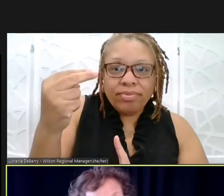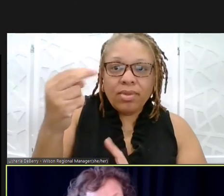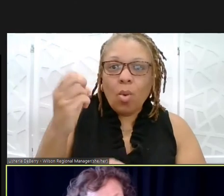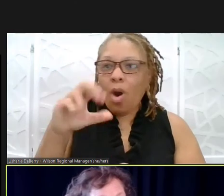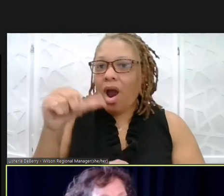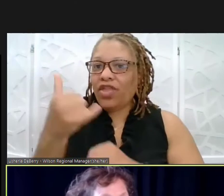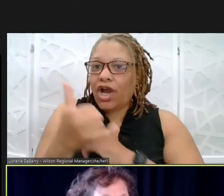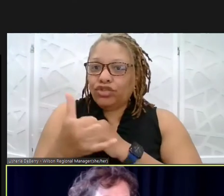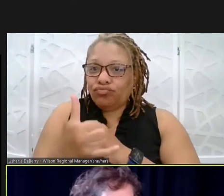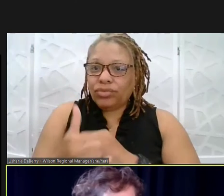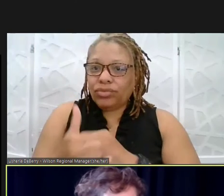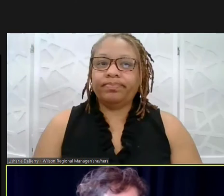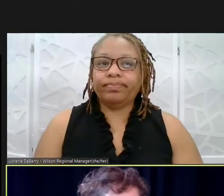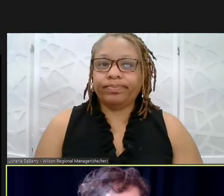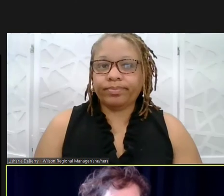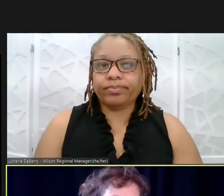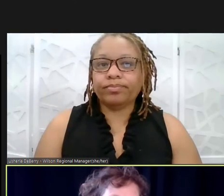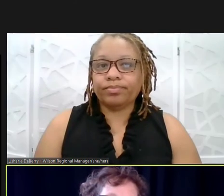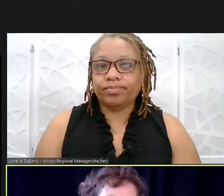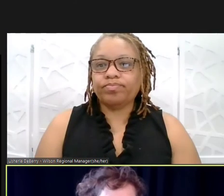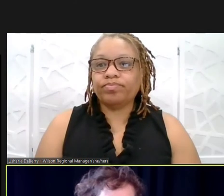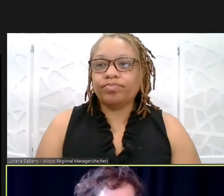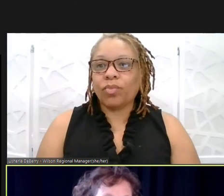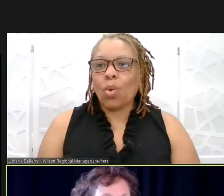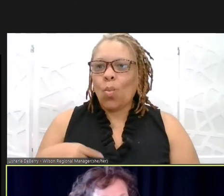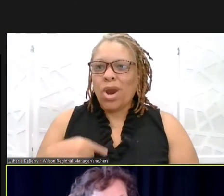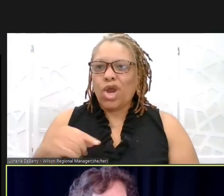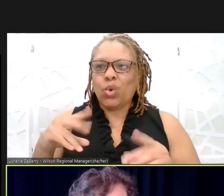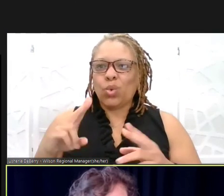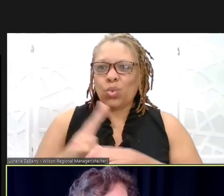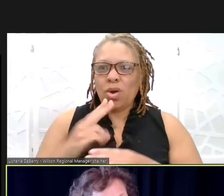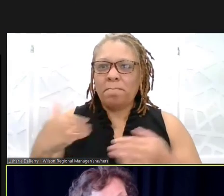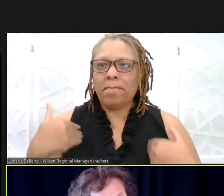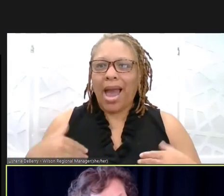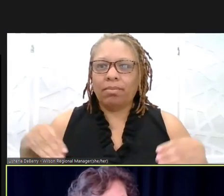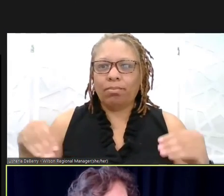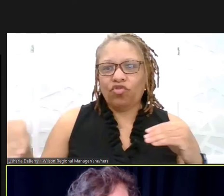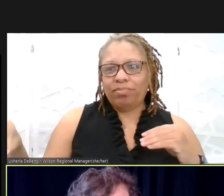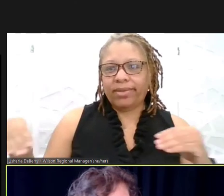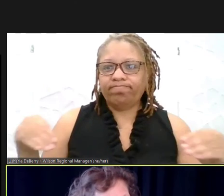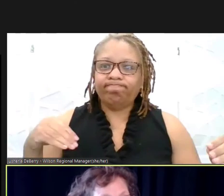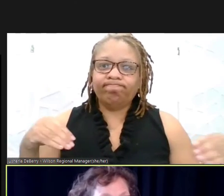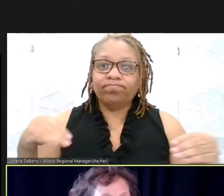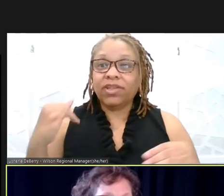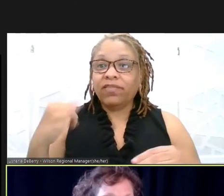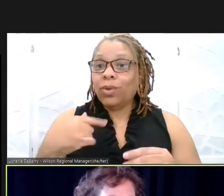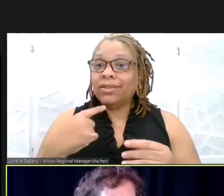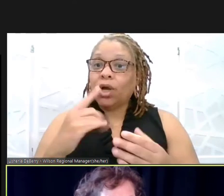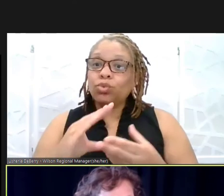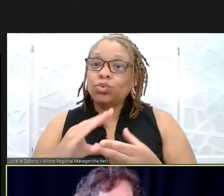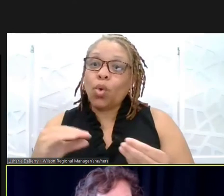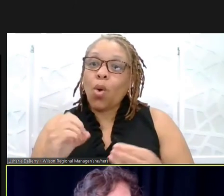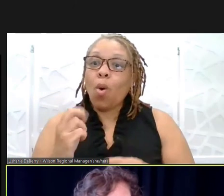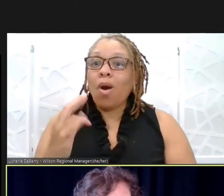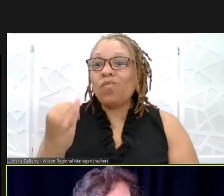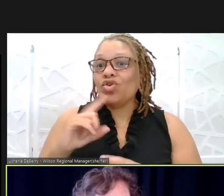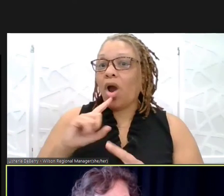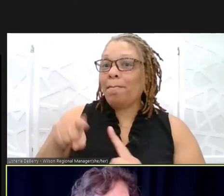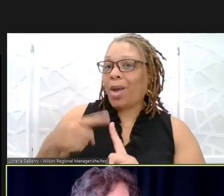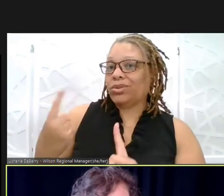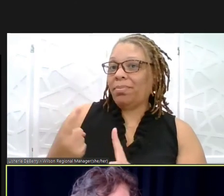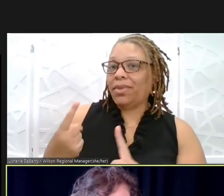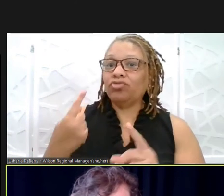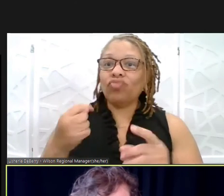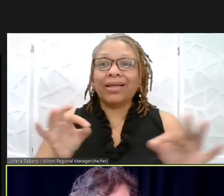The same is true of any other culture. It all depends on where you were born, who you are interacting with, what your background and education